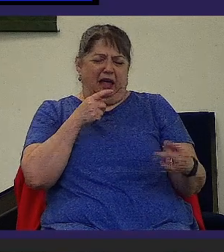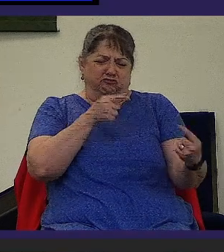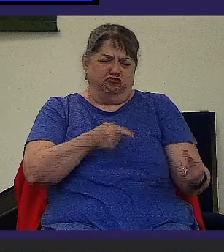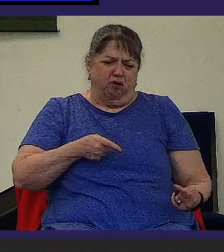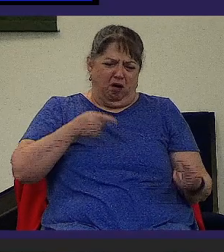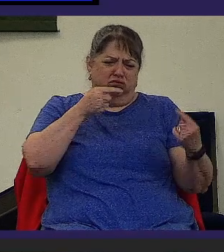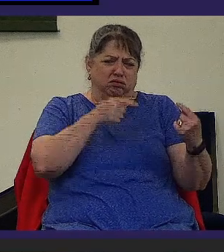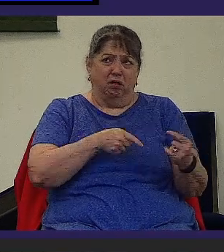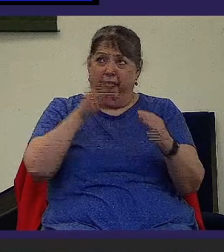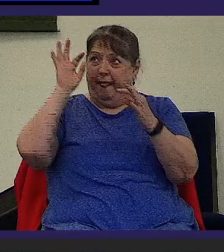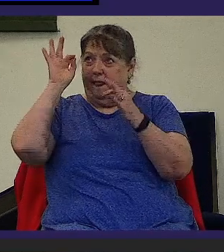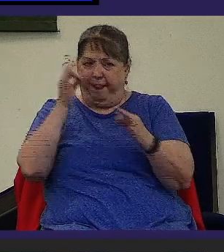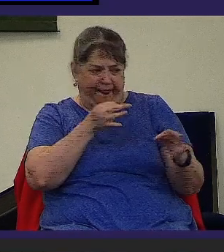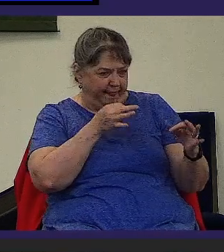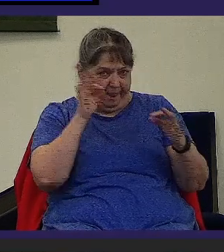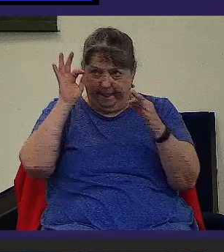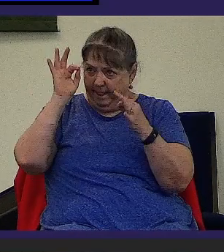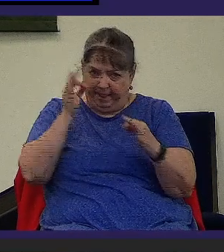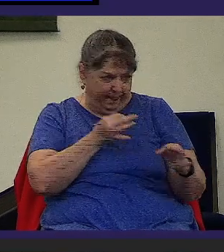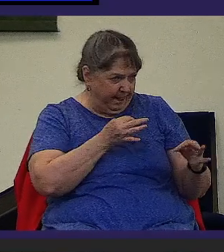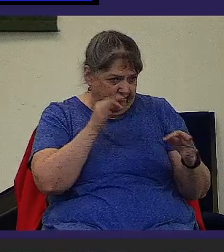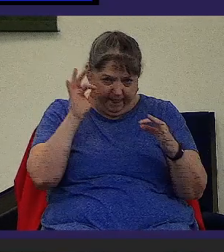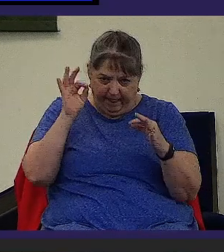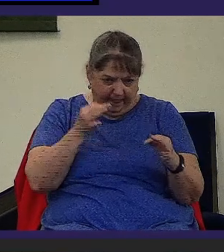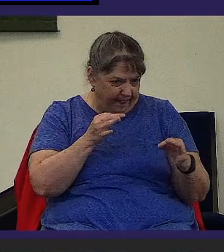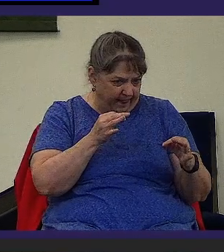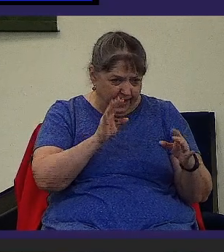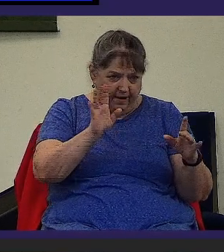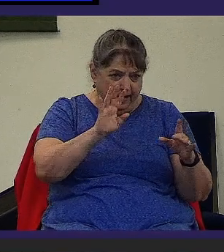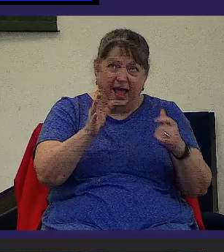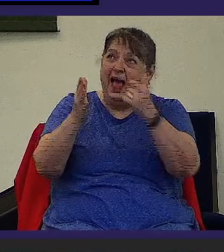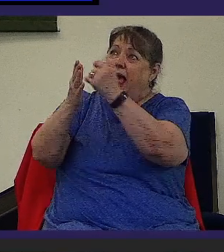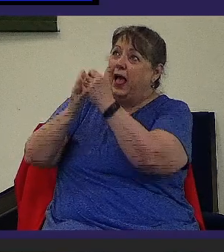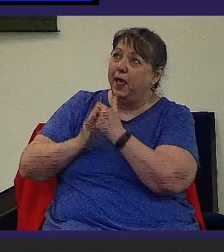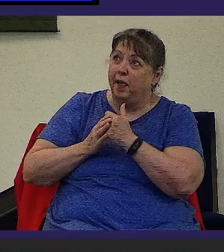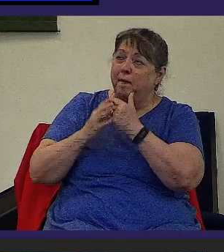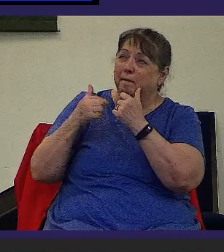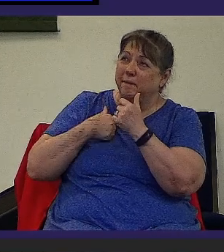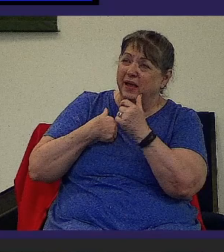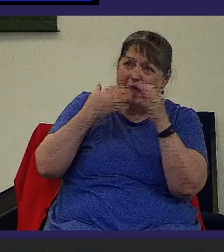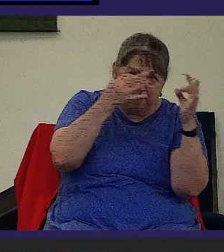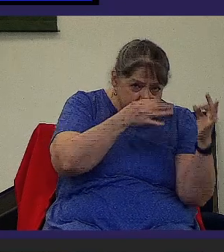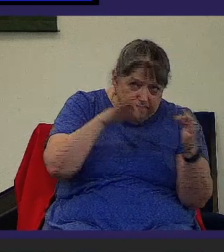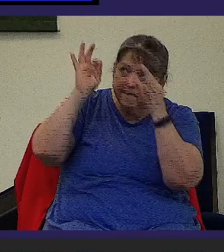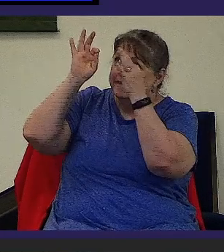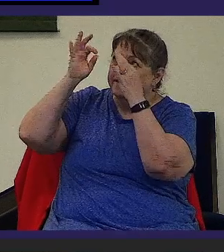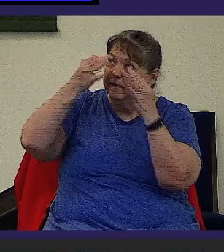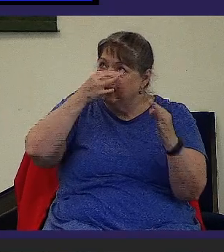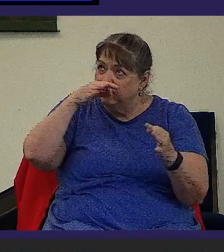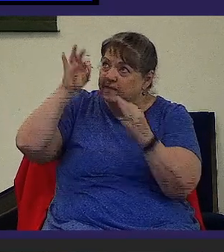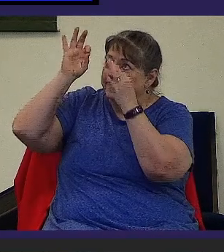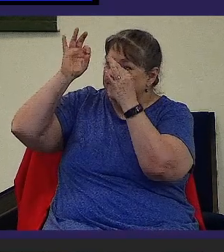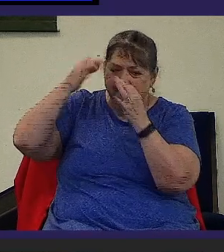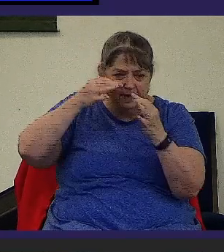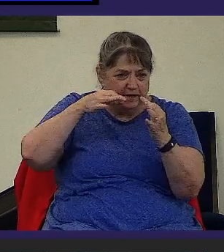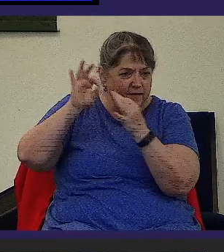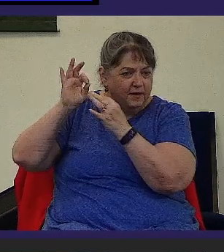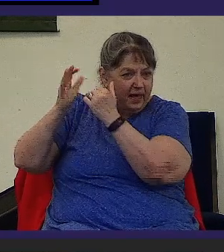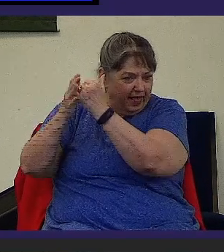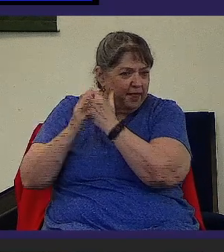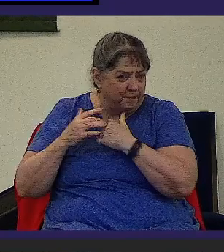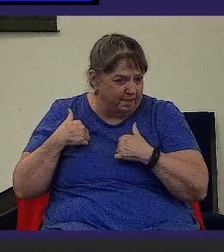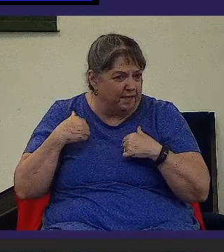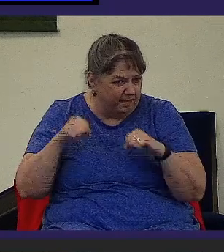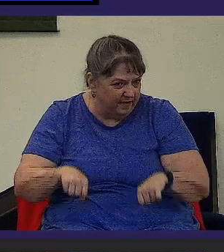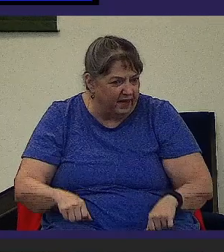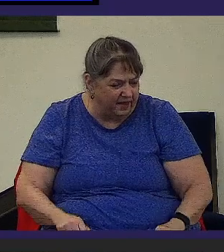have and that's why it can happen it's inviting him he says in john 15 5 apart from